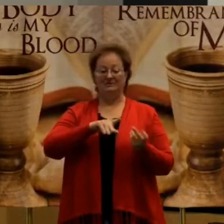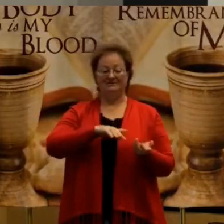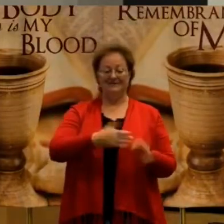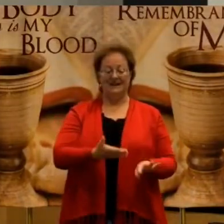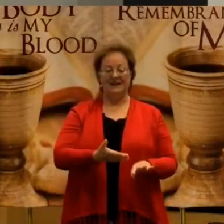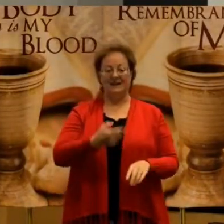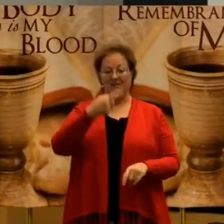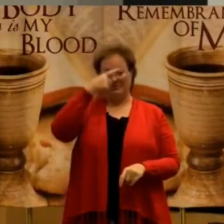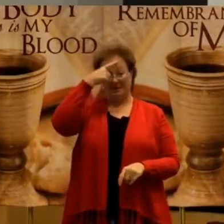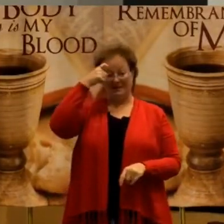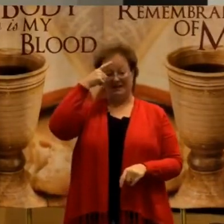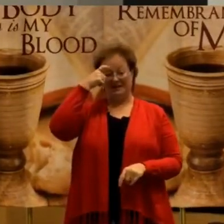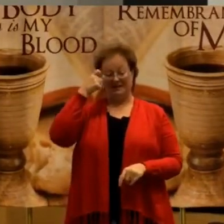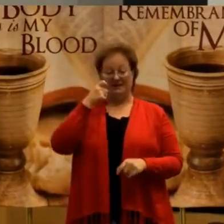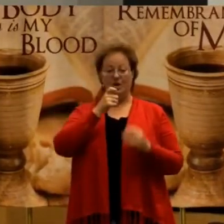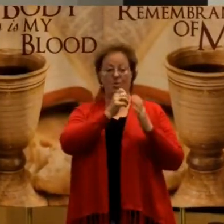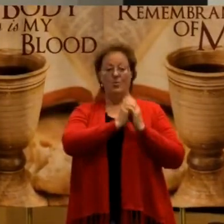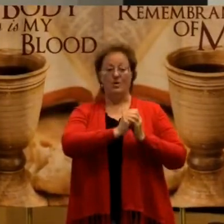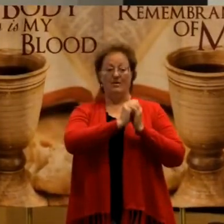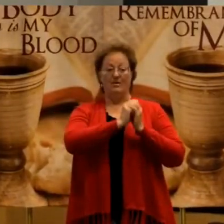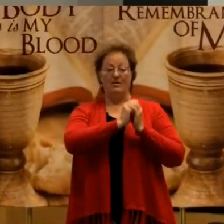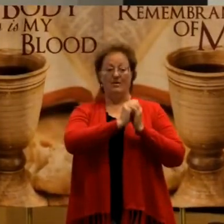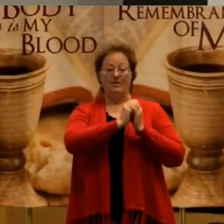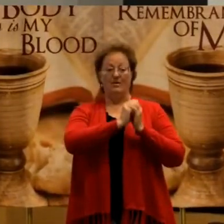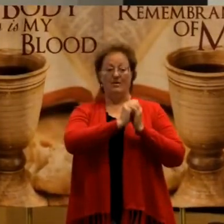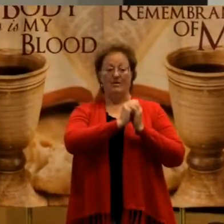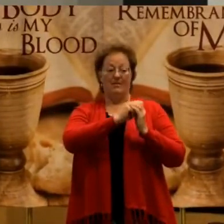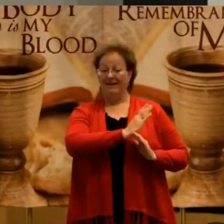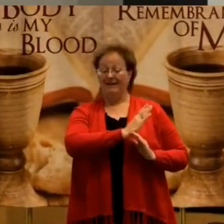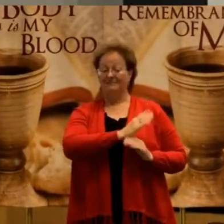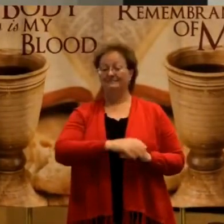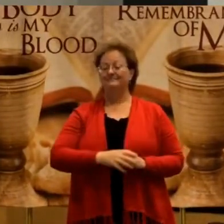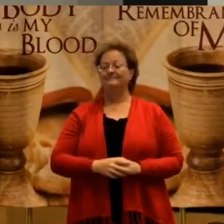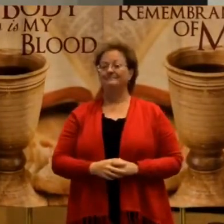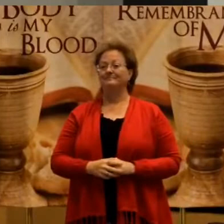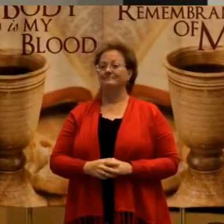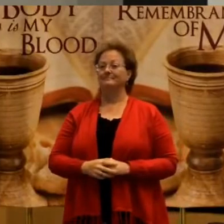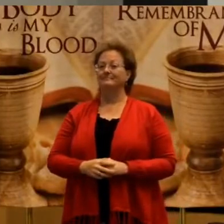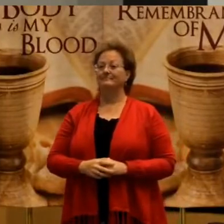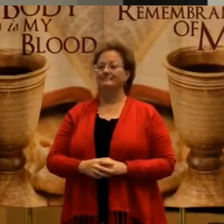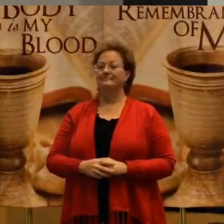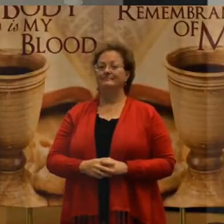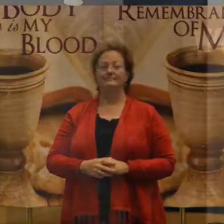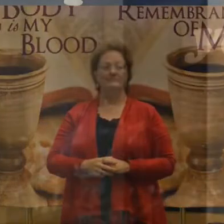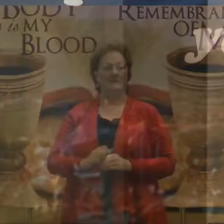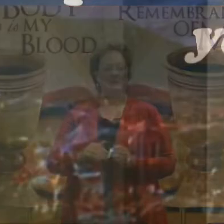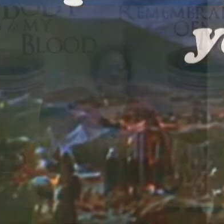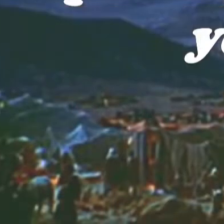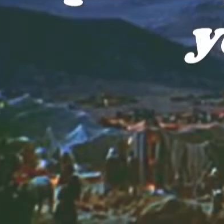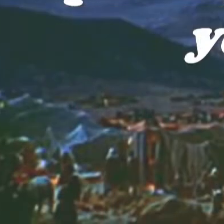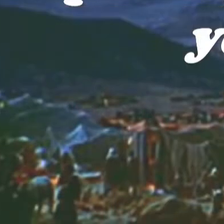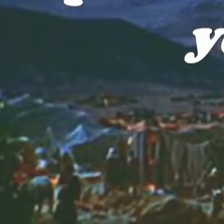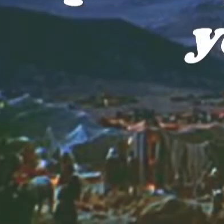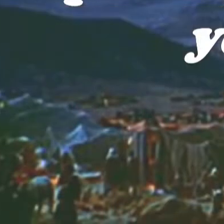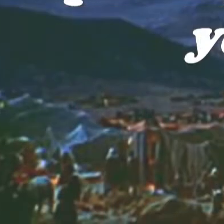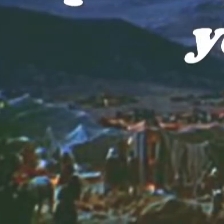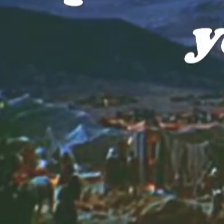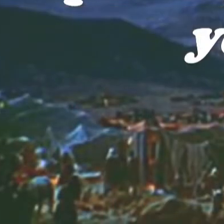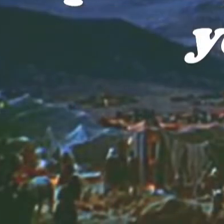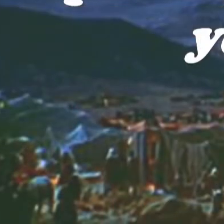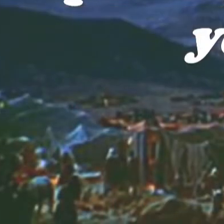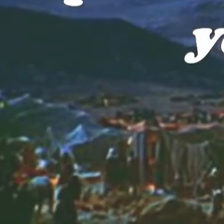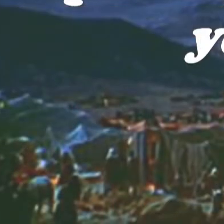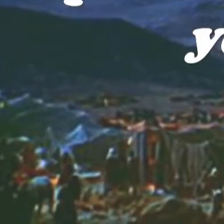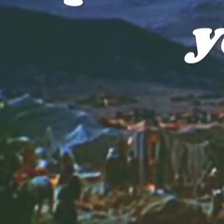of their idolatry. The next day, Moses came out to the Israelites and he said, "You've committed a great sin. But